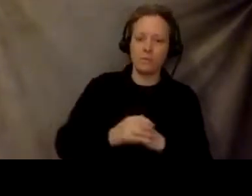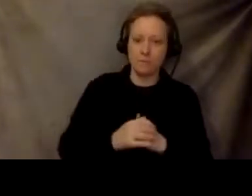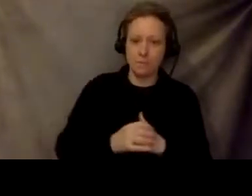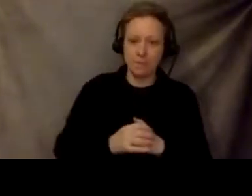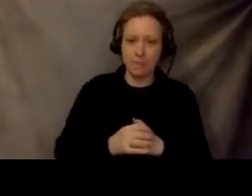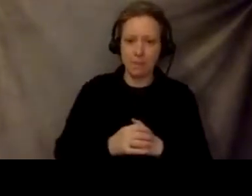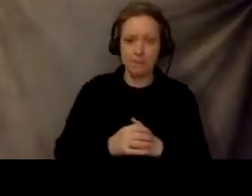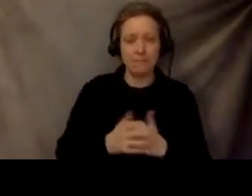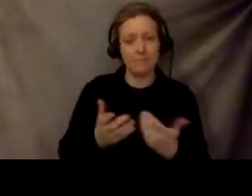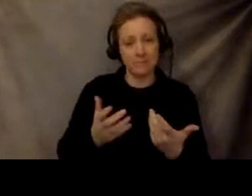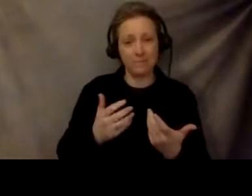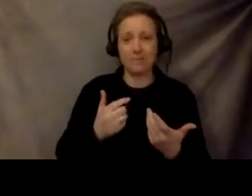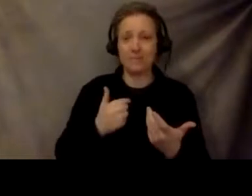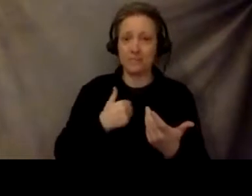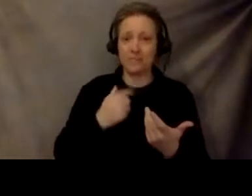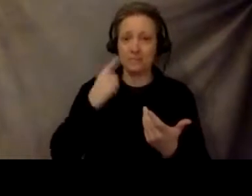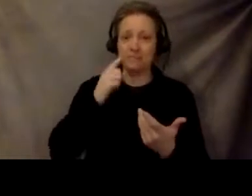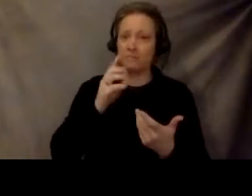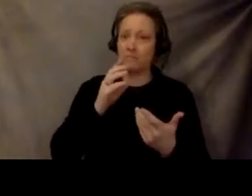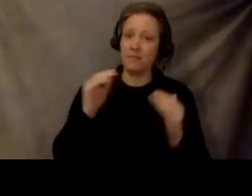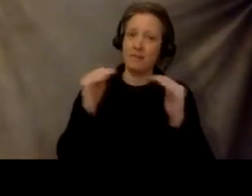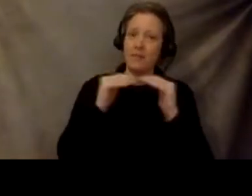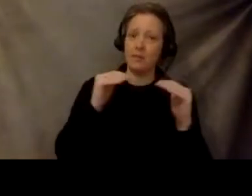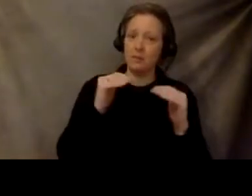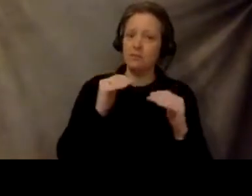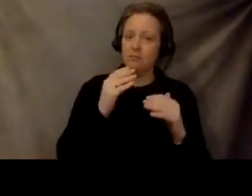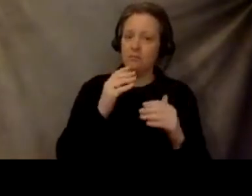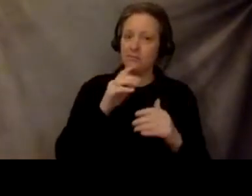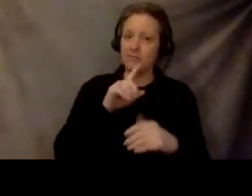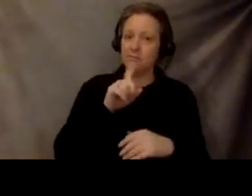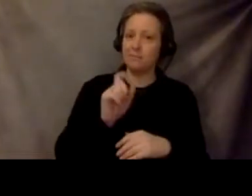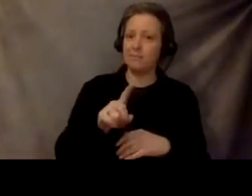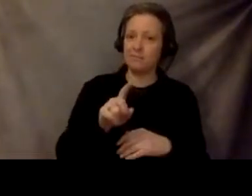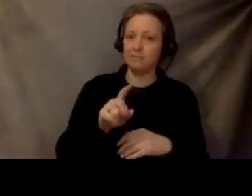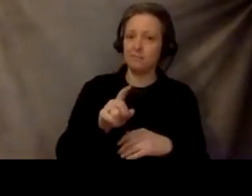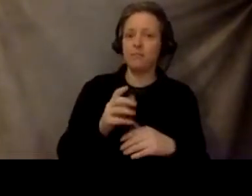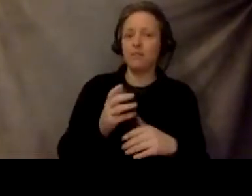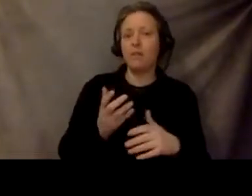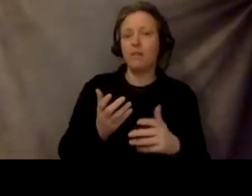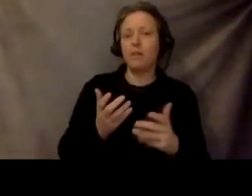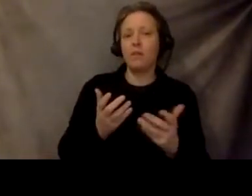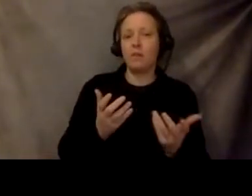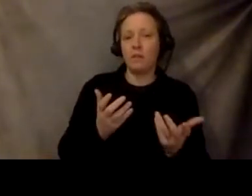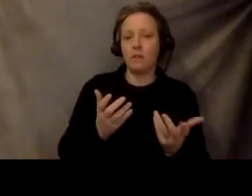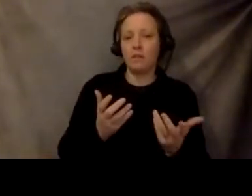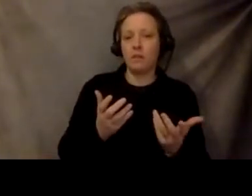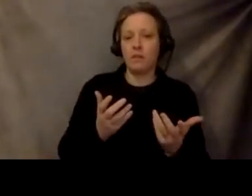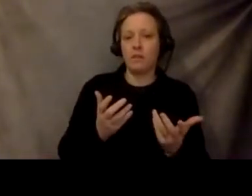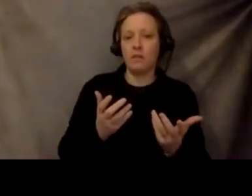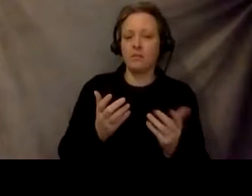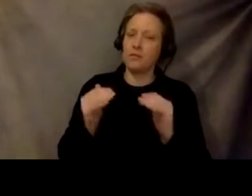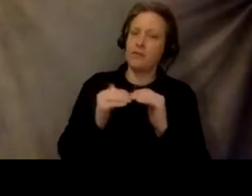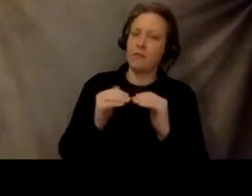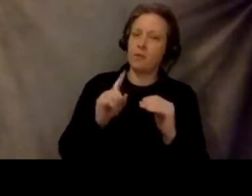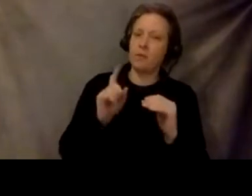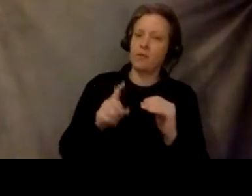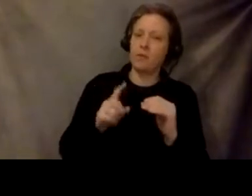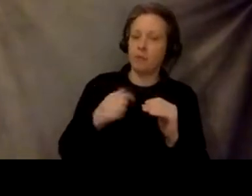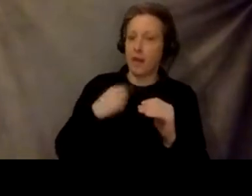Jim. I'm not sure that we'd all come to the same conclusion. We might have a different idea, but at least it's fair that we explore